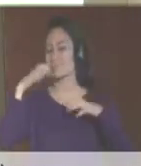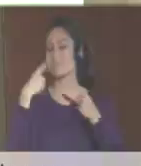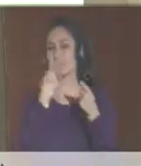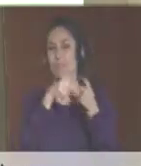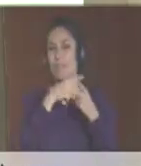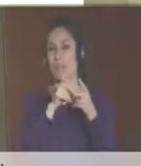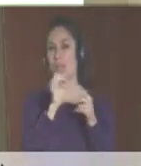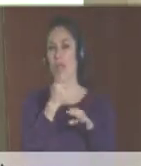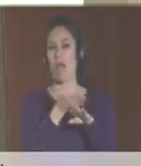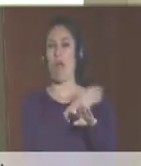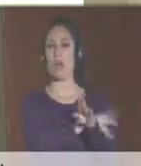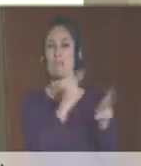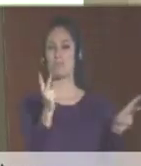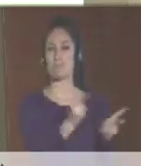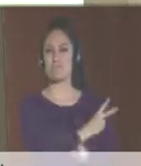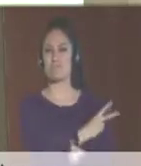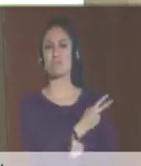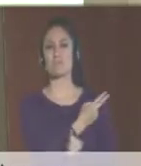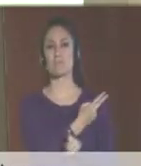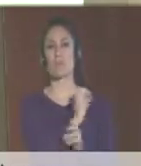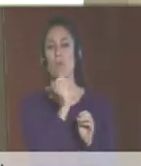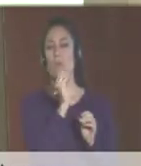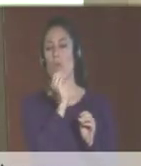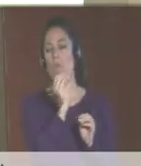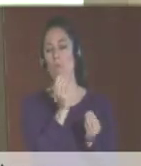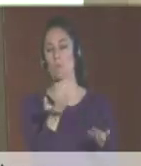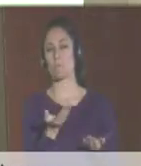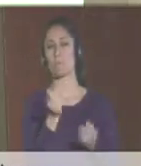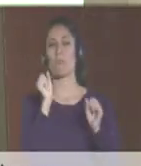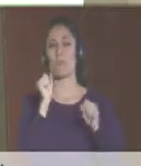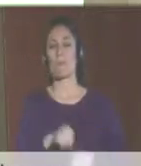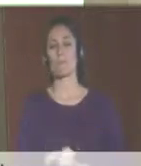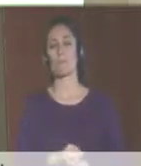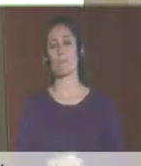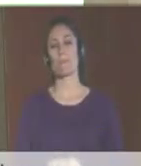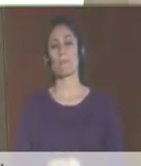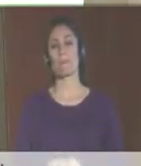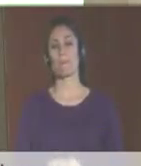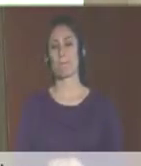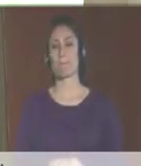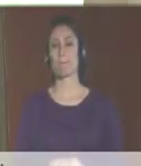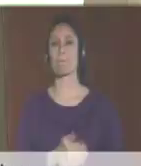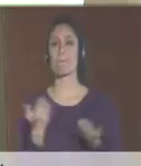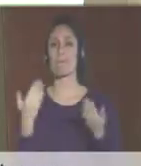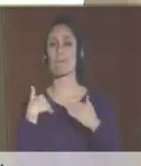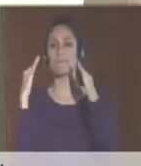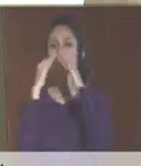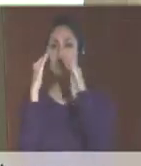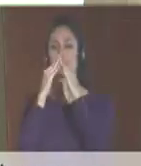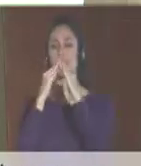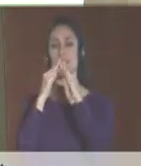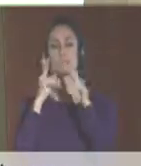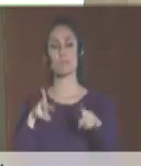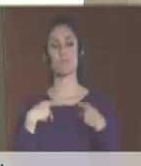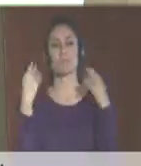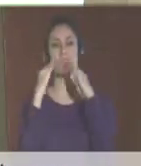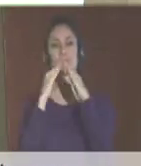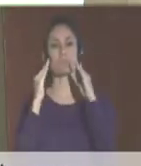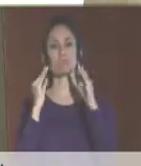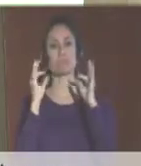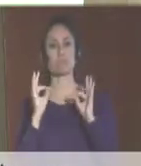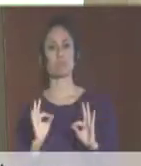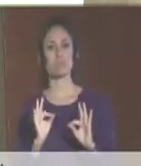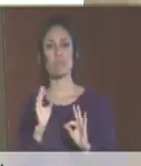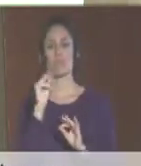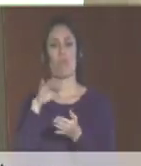catastrophes and disasters, which can deepen and be even worse than what we have lived, or on the contrary, we may have more